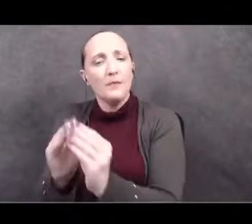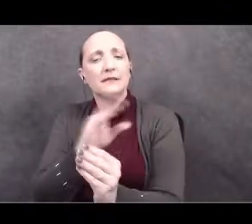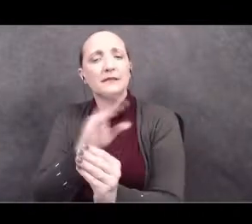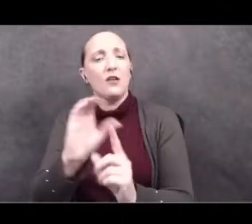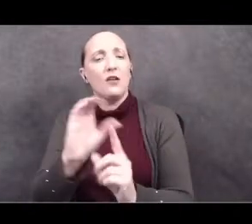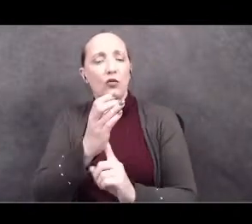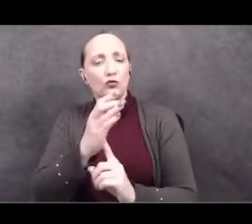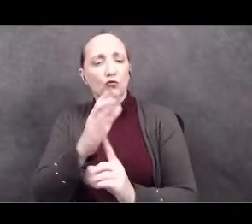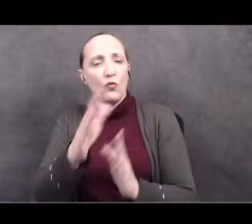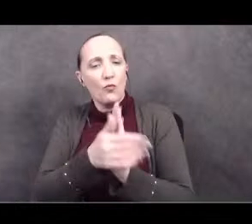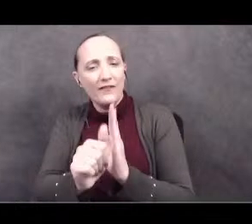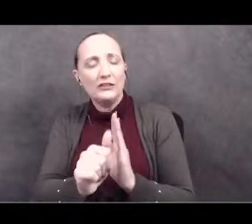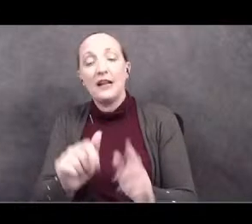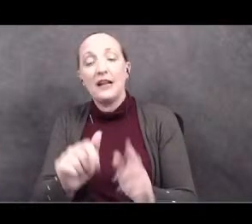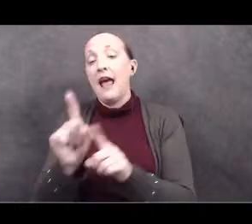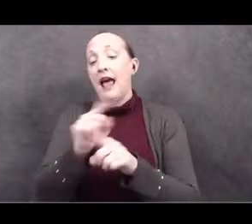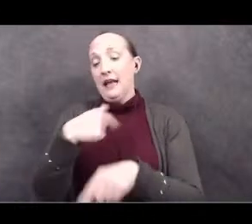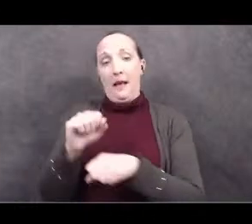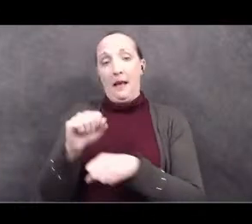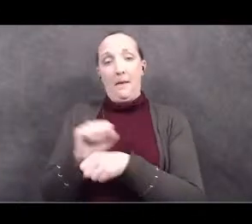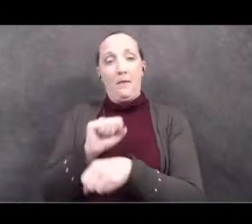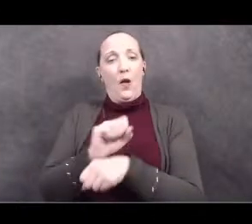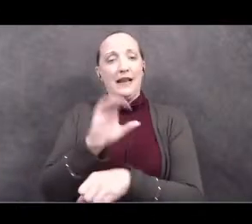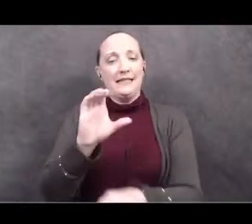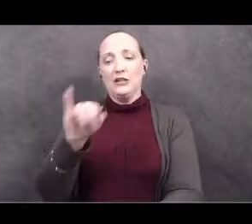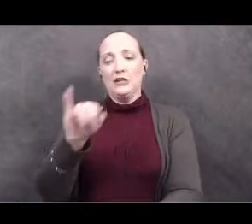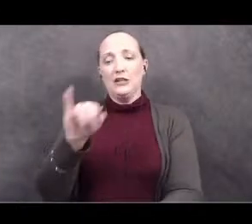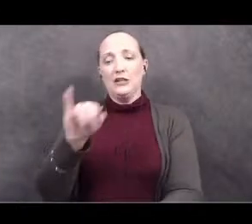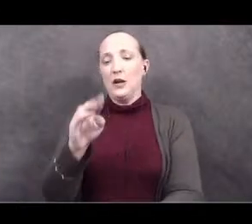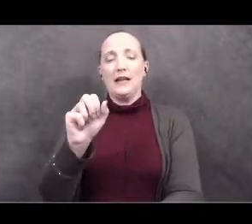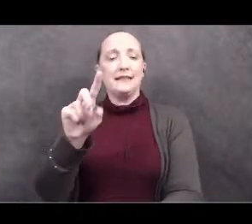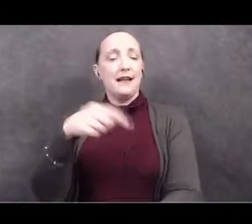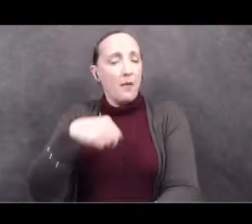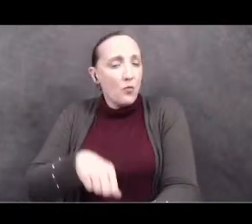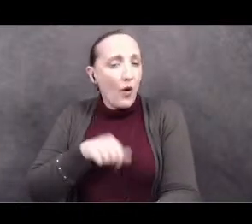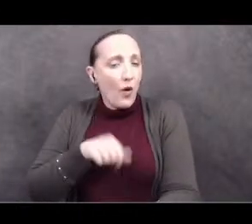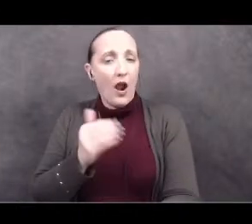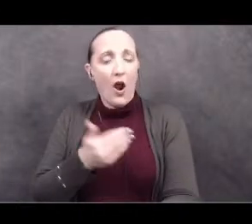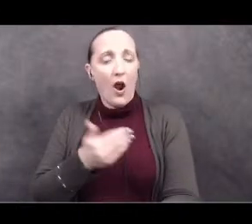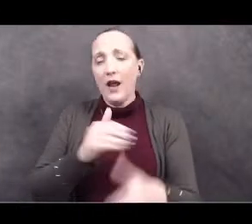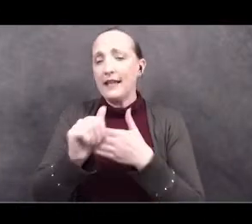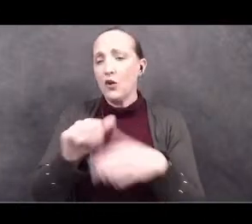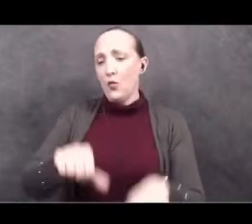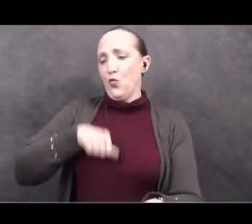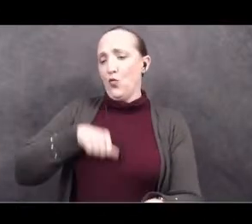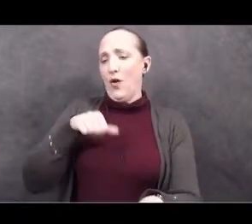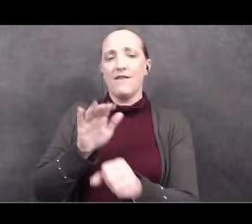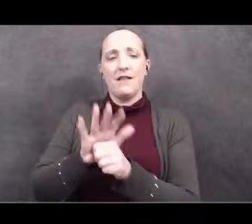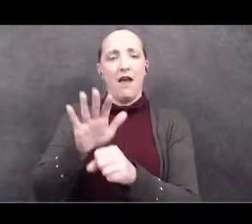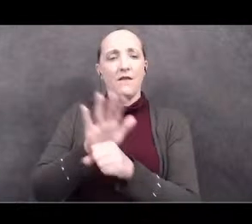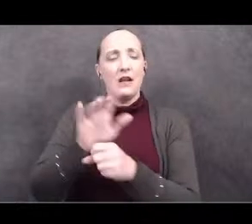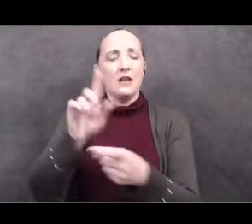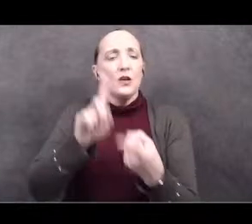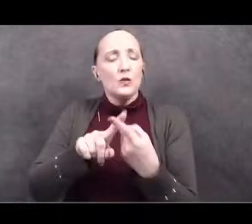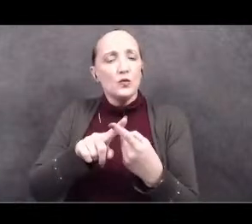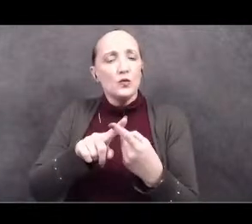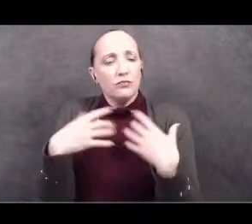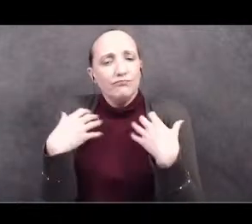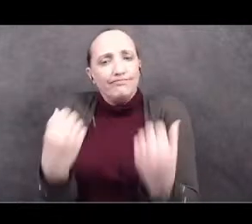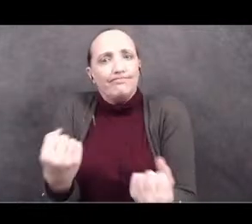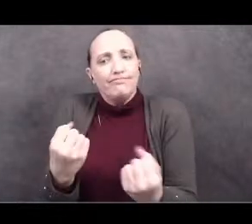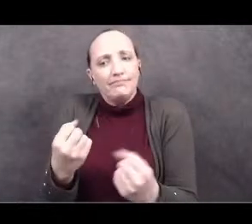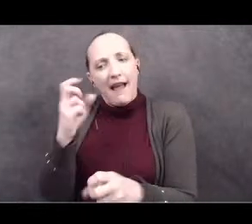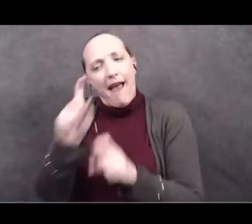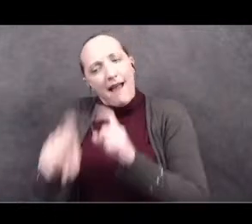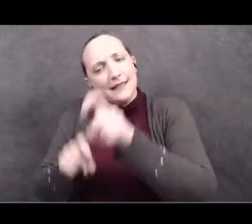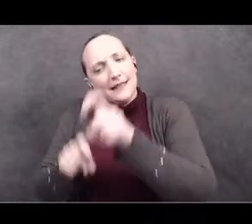employee of cjusd I felt proud that our leaders were brave enough to ask the tough questions and begin to make changes for the good the